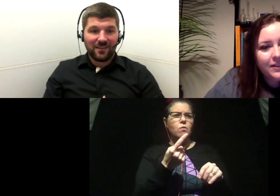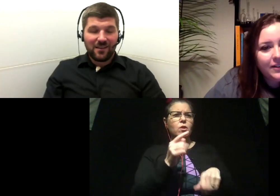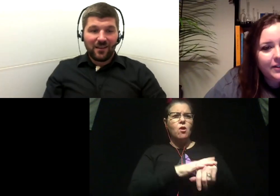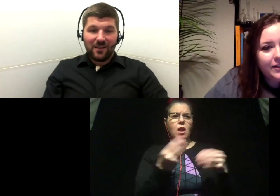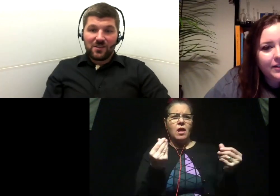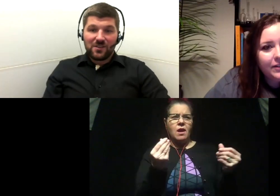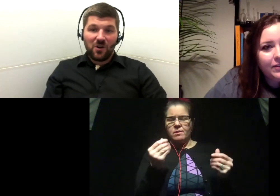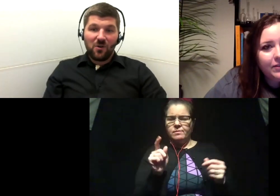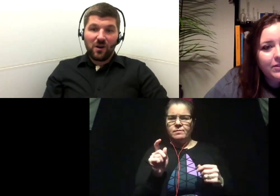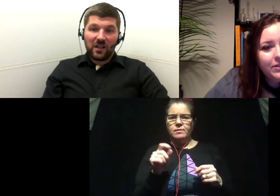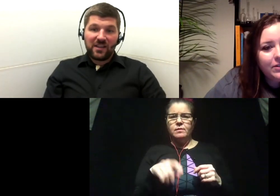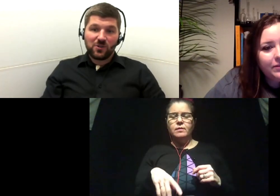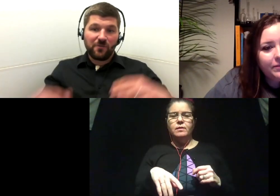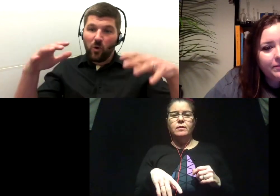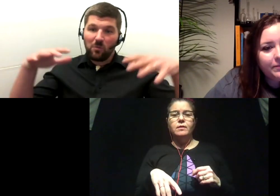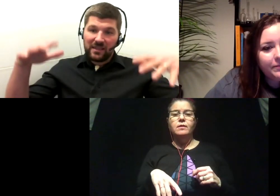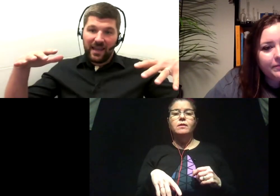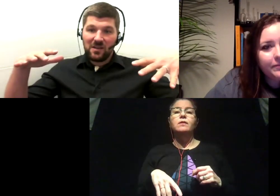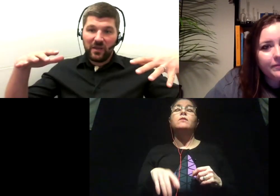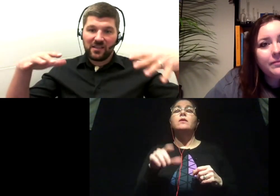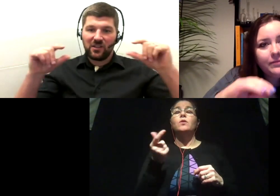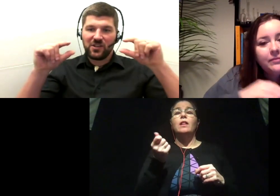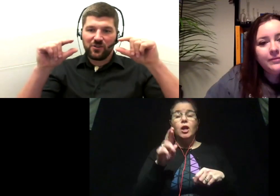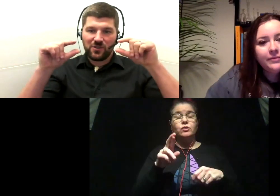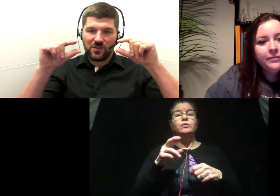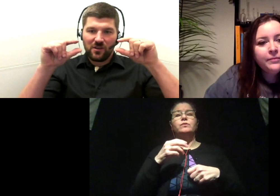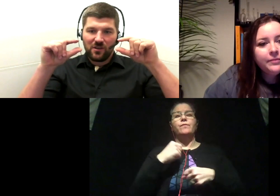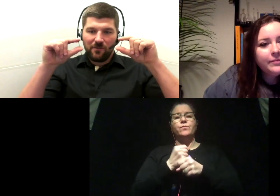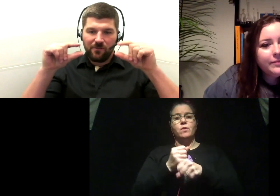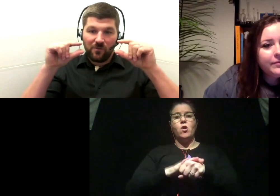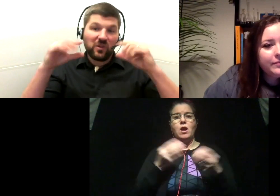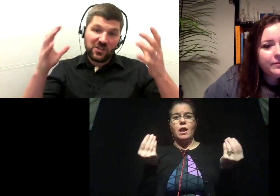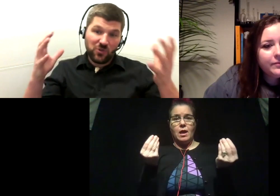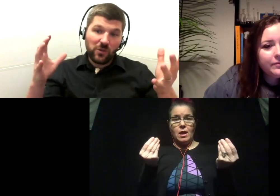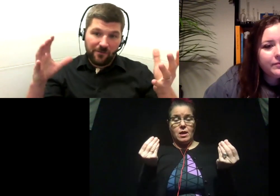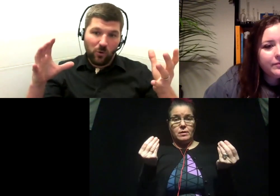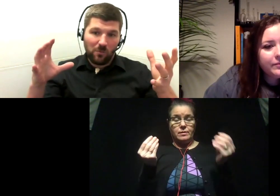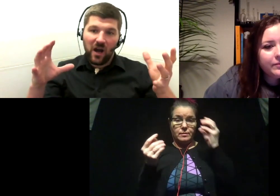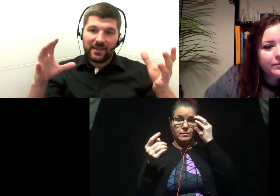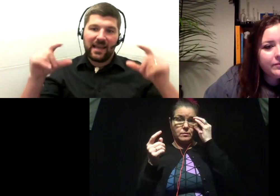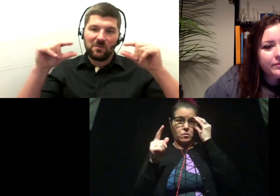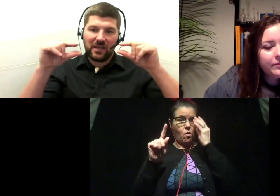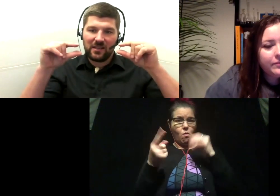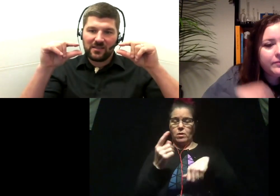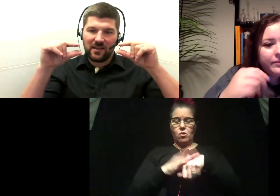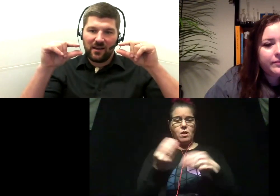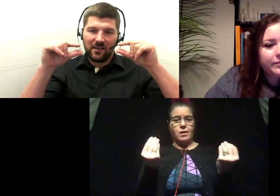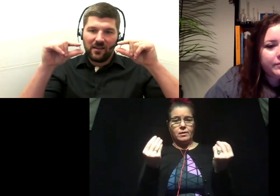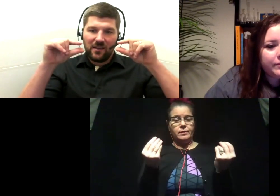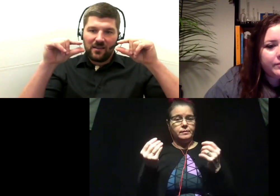land? So glaciers form on land because glaciers only form on land